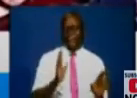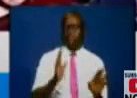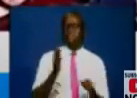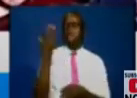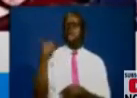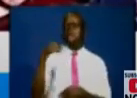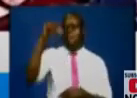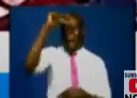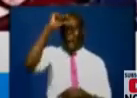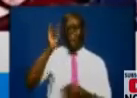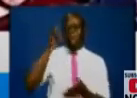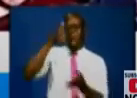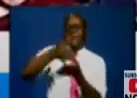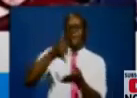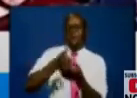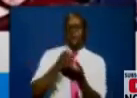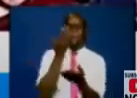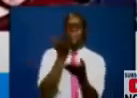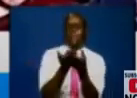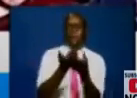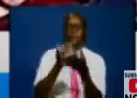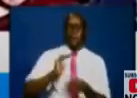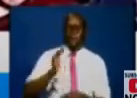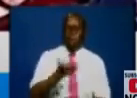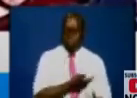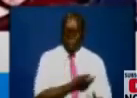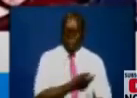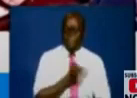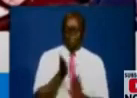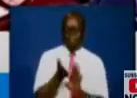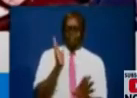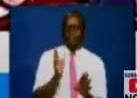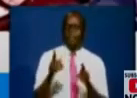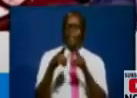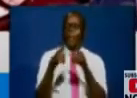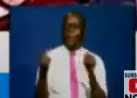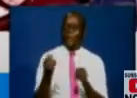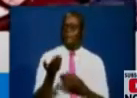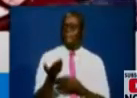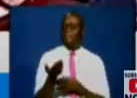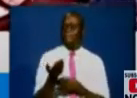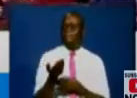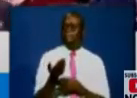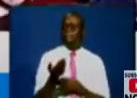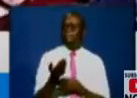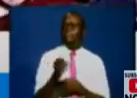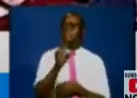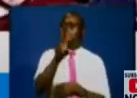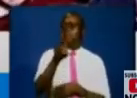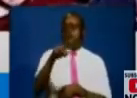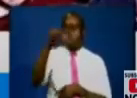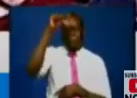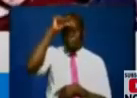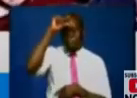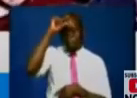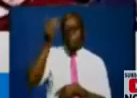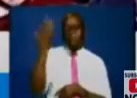former governors will be sitting in the proposed committee. I retract the comment, although the two former governors will be